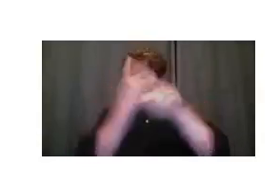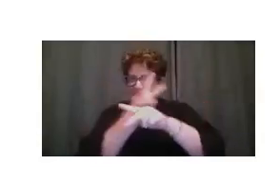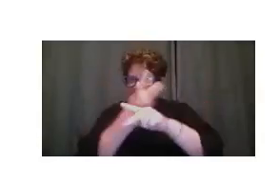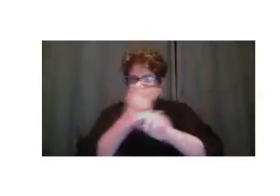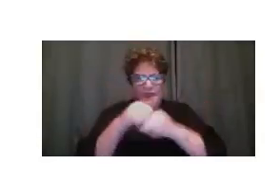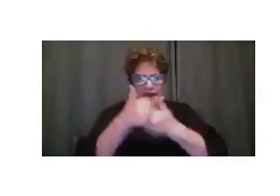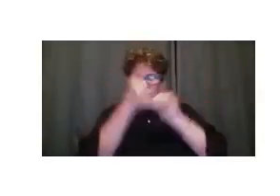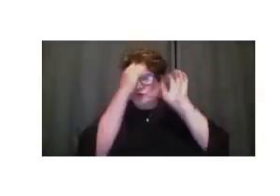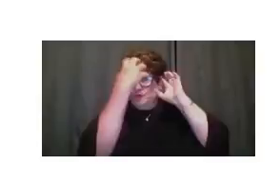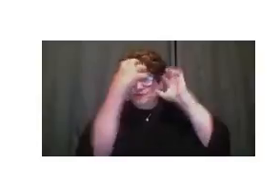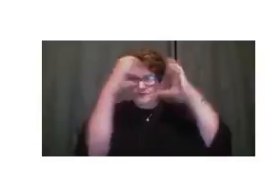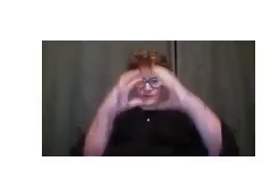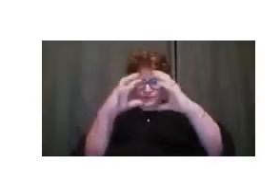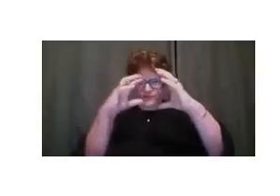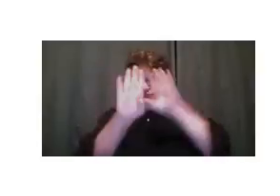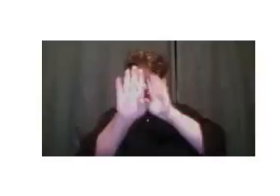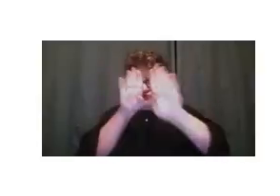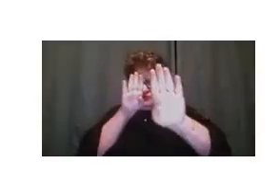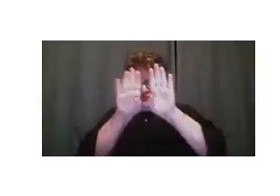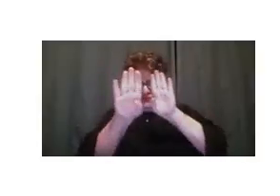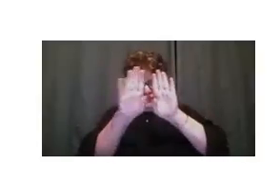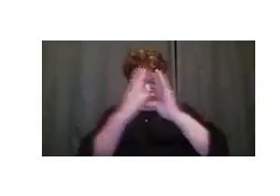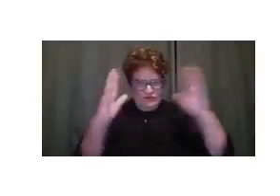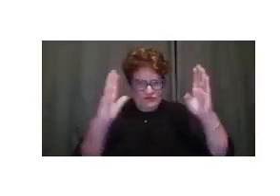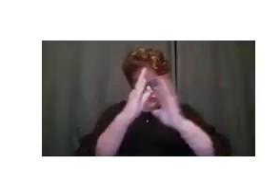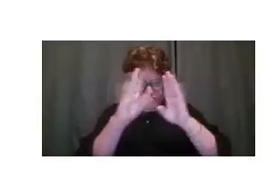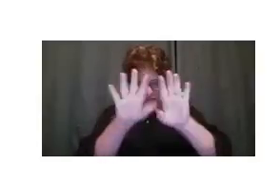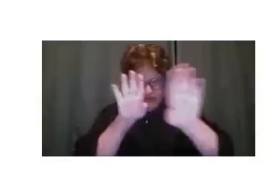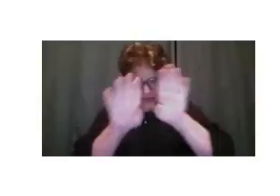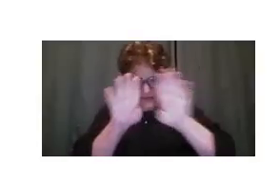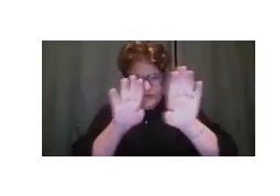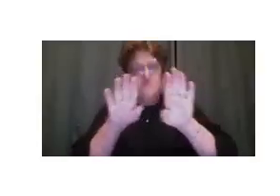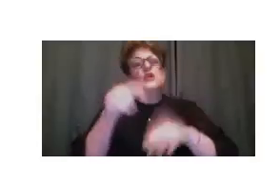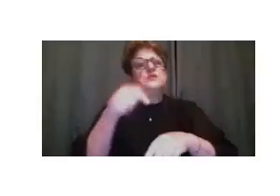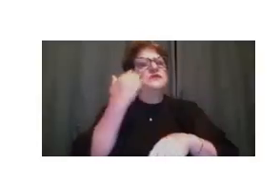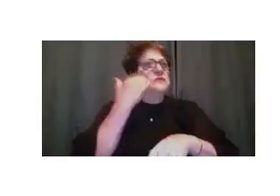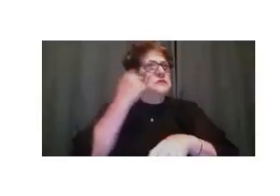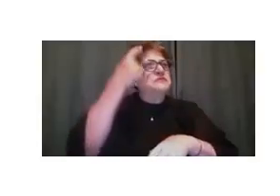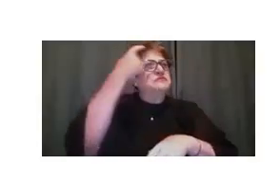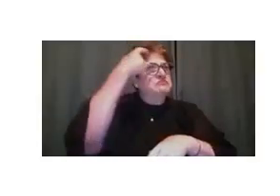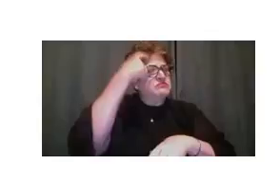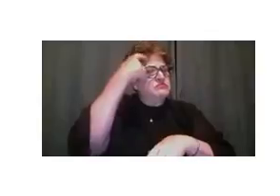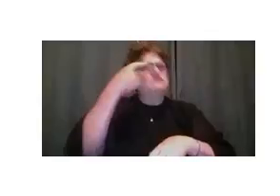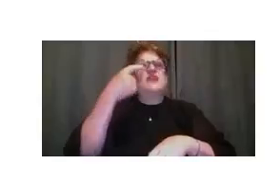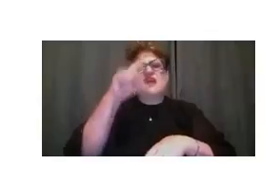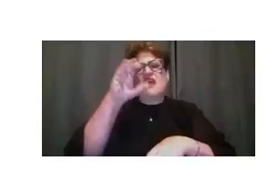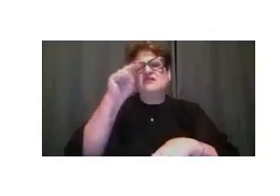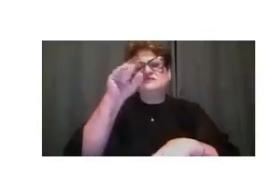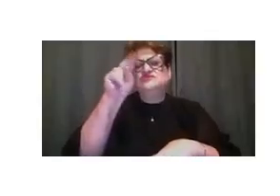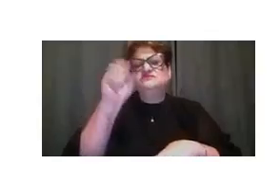handle this. The part of our thinking brain that we are aware of is our conscious. It deals with only a small amount of